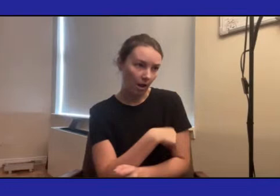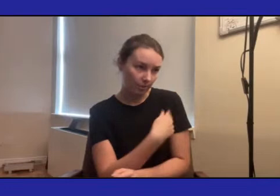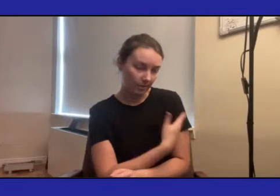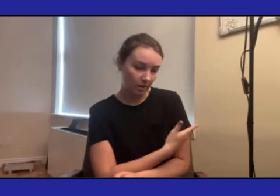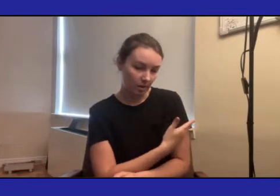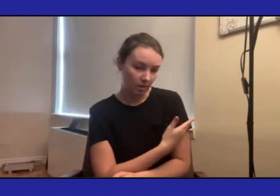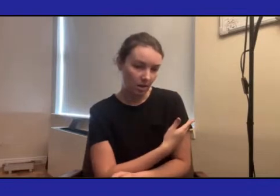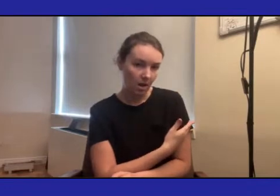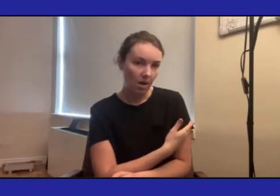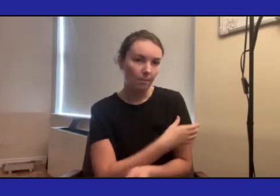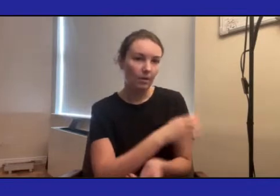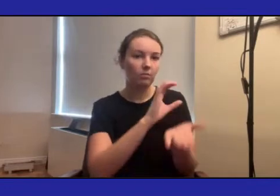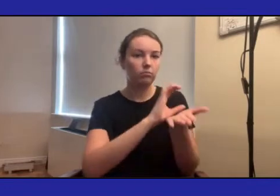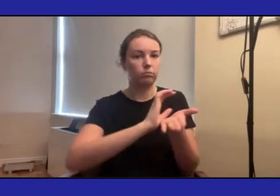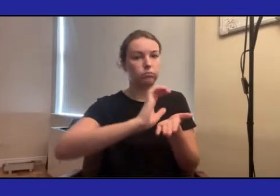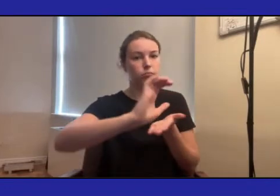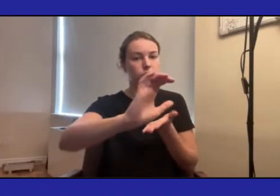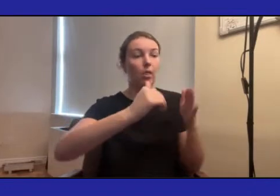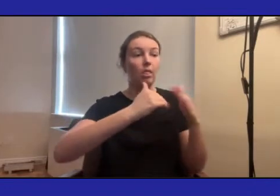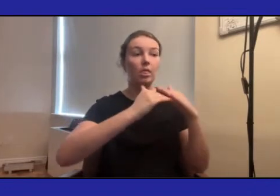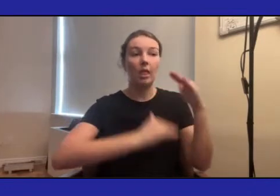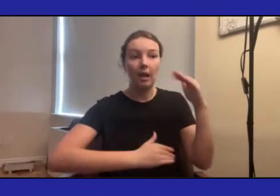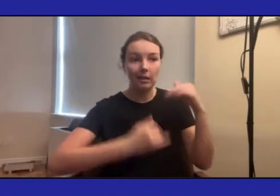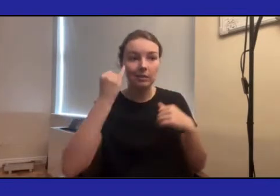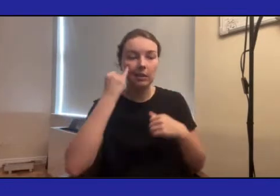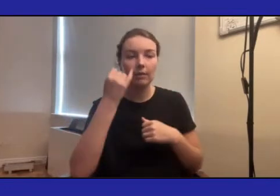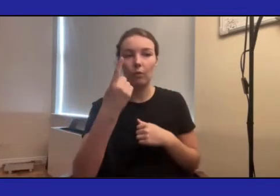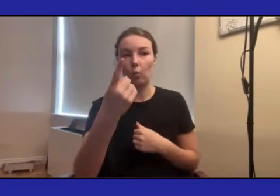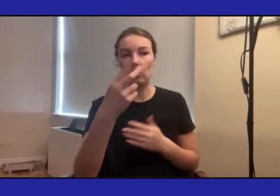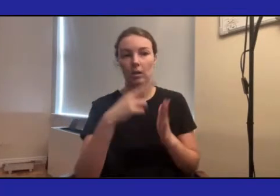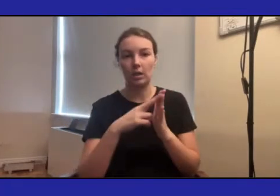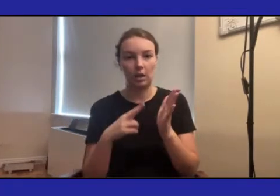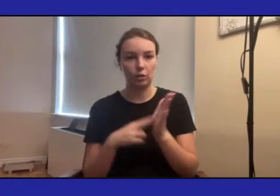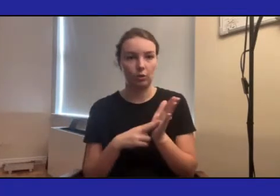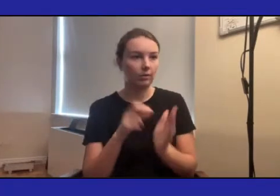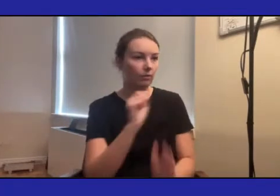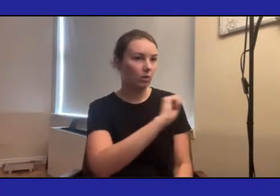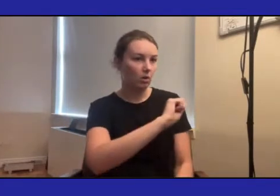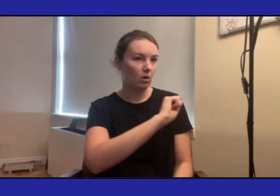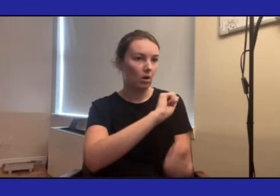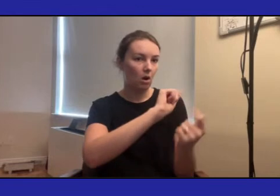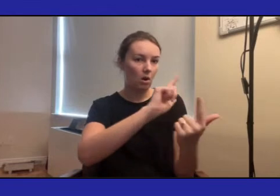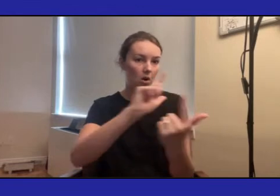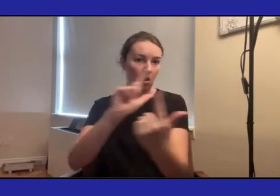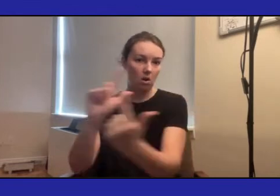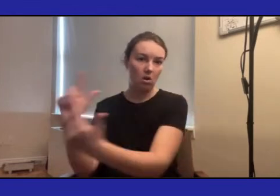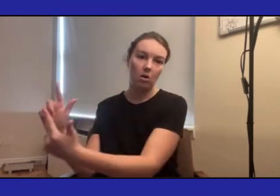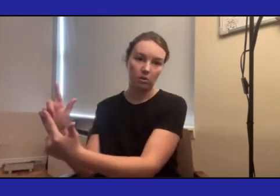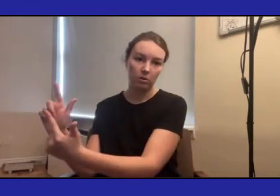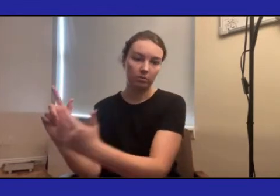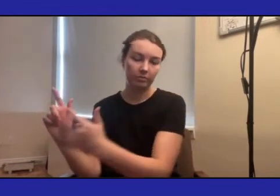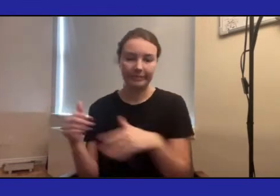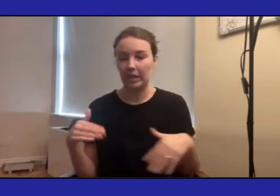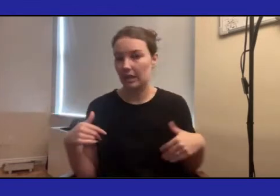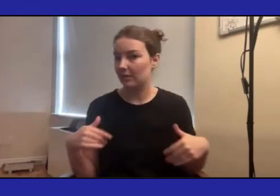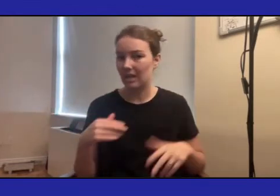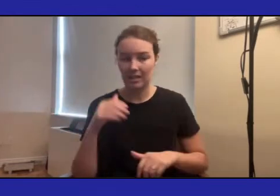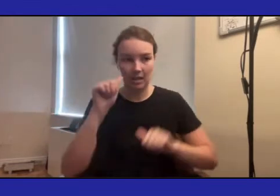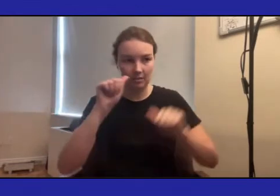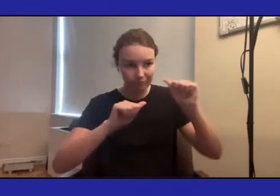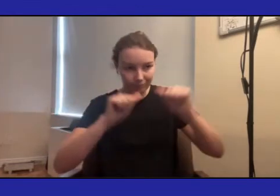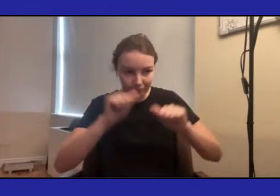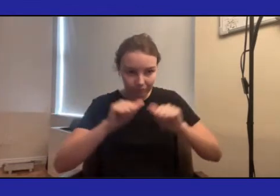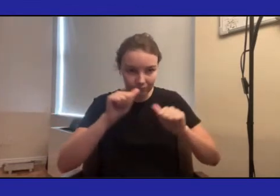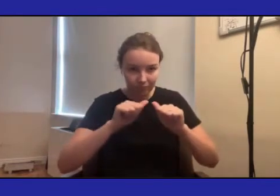if we have one contract for everybody than these multiple. I haven't done the analysis, but just thinking about it, you might